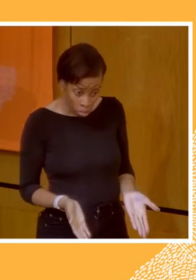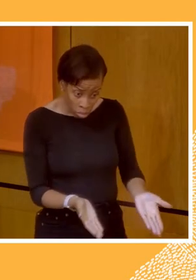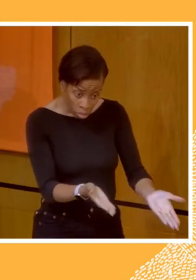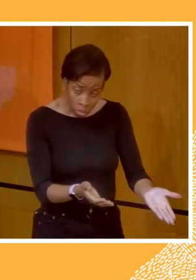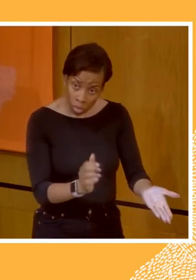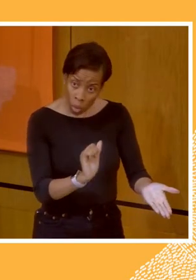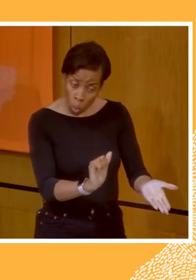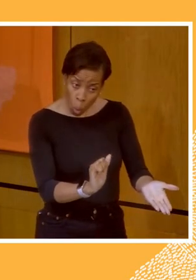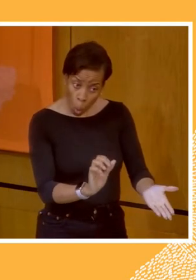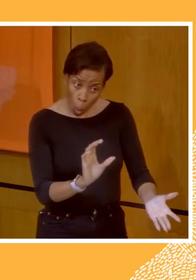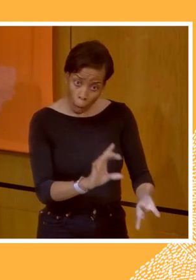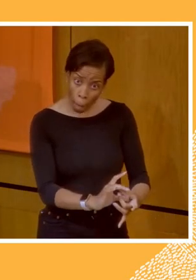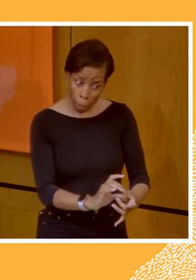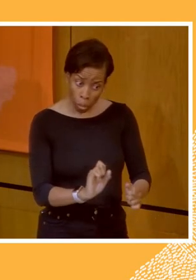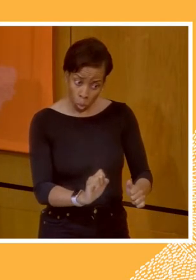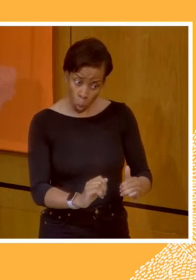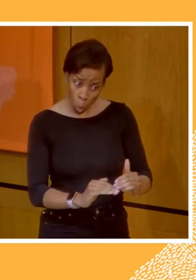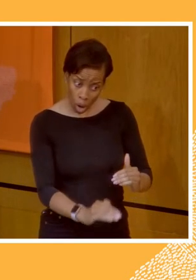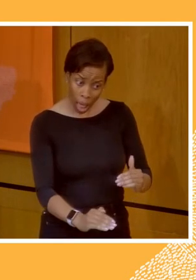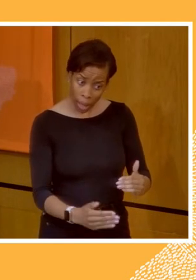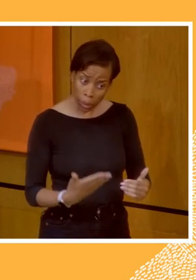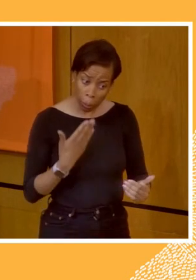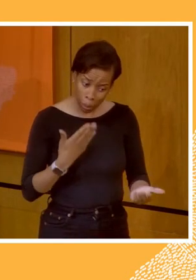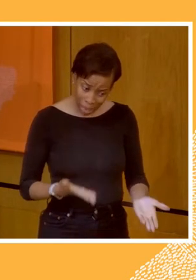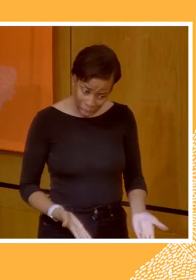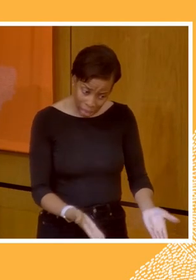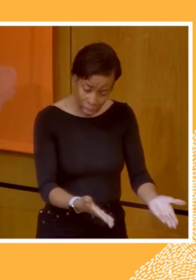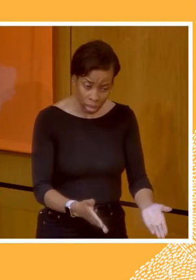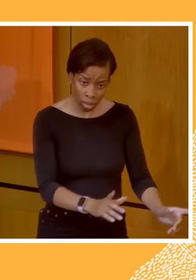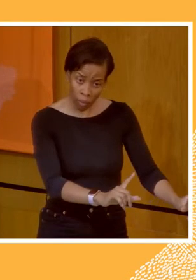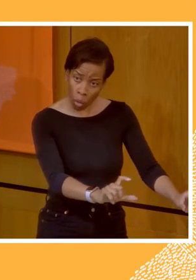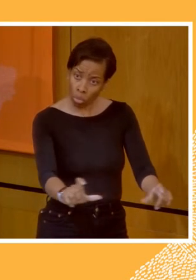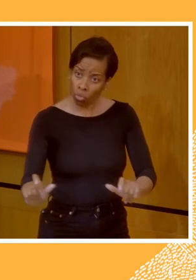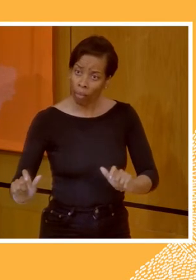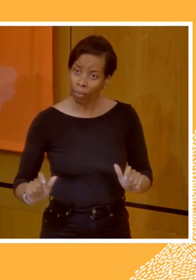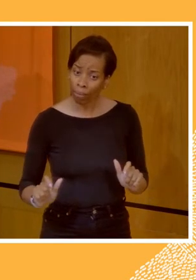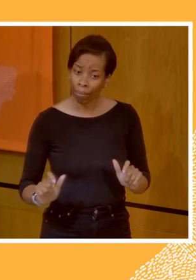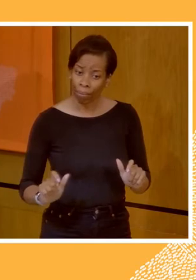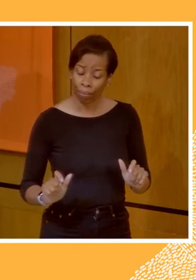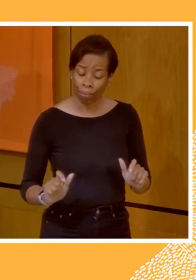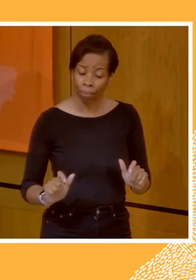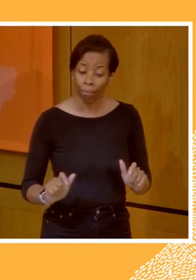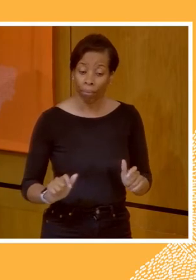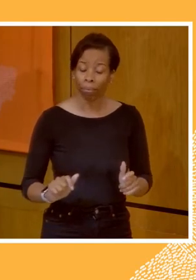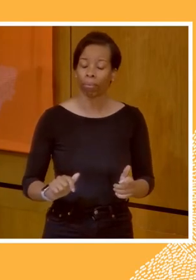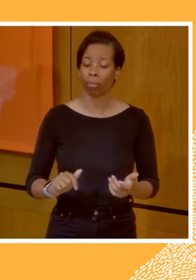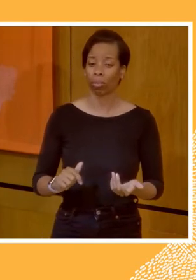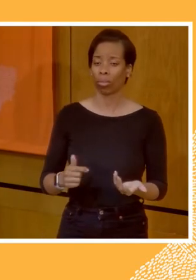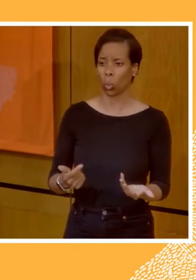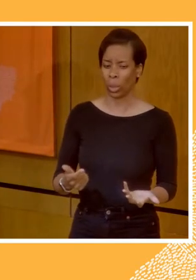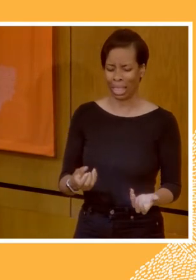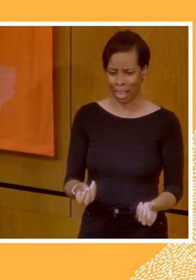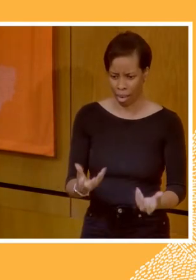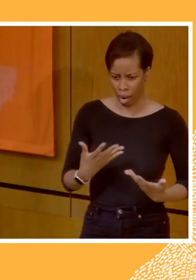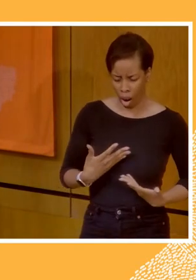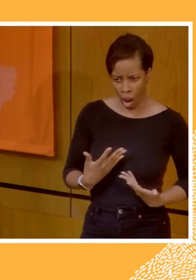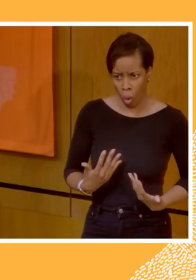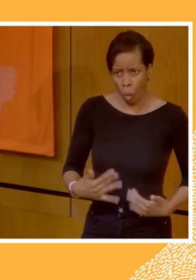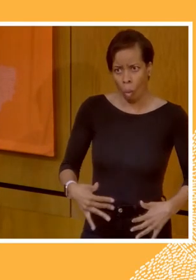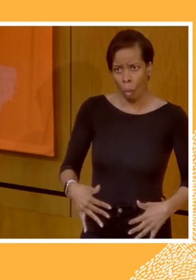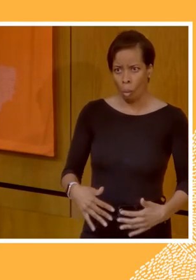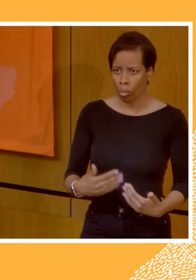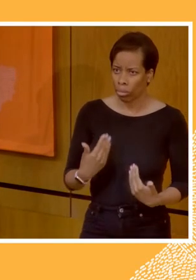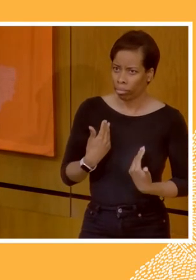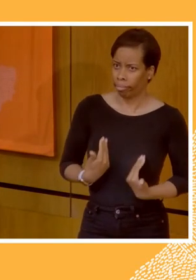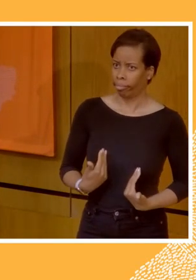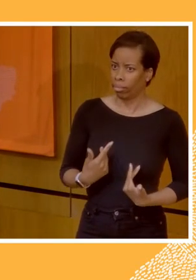home. And what we got through that, again, like the podcast, was incredibly rich. Sylvia, you want to speak